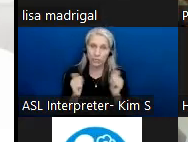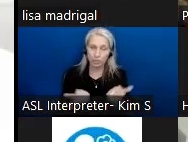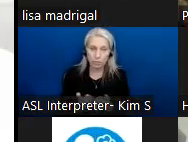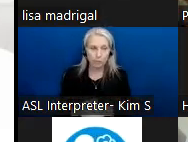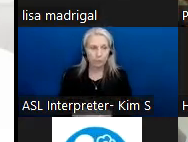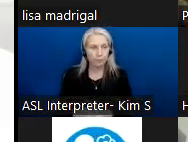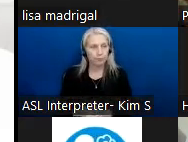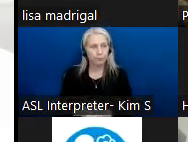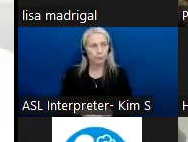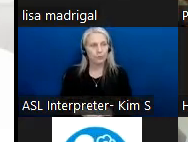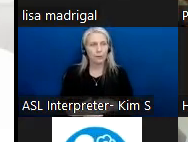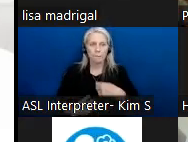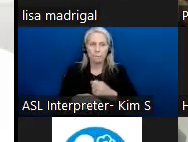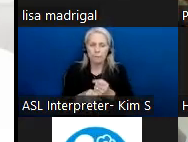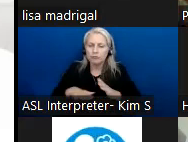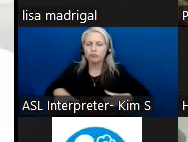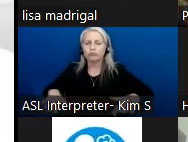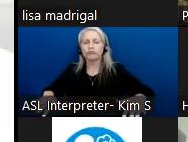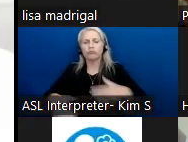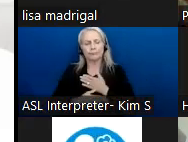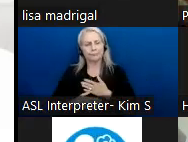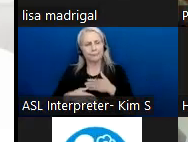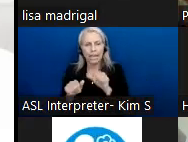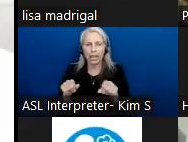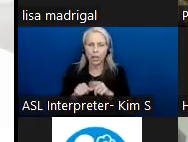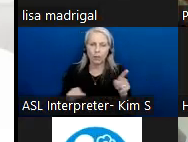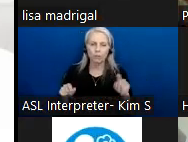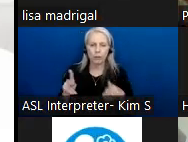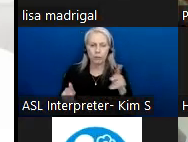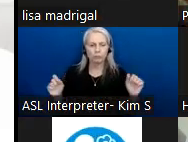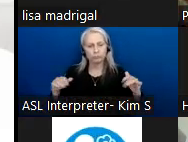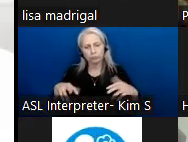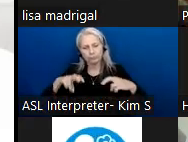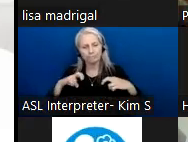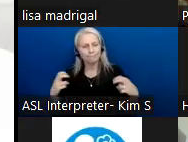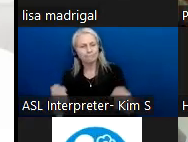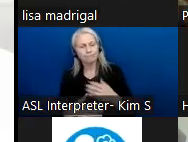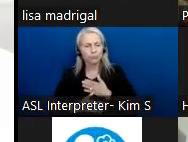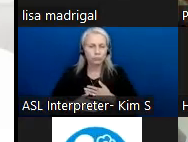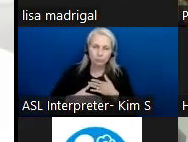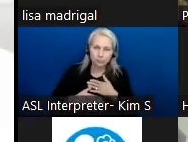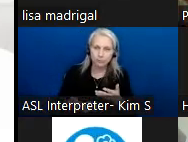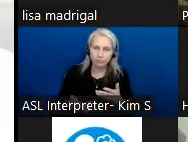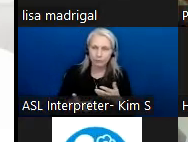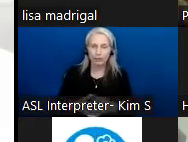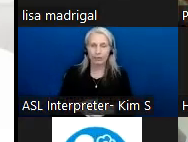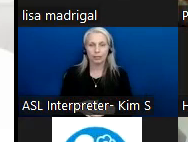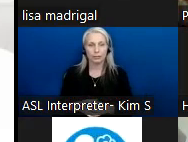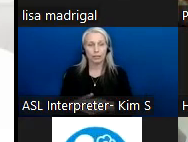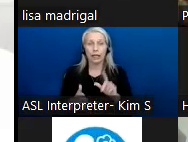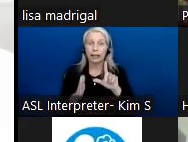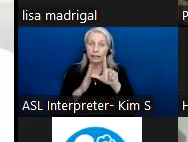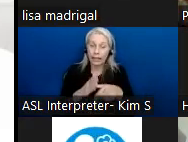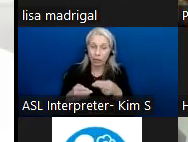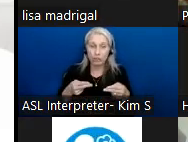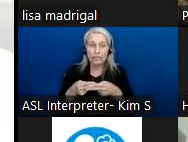of appealing areas to gather or comfortably sit. I think, and in later slides, we'll show you